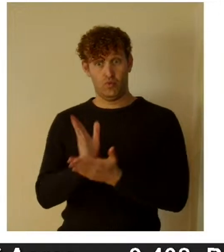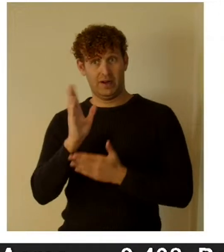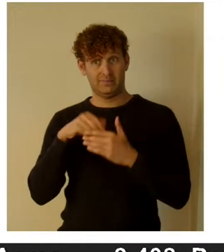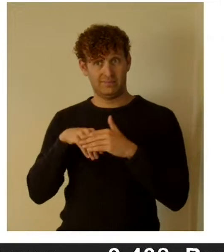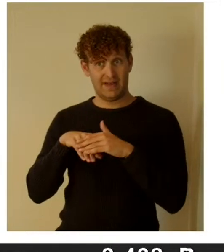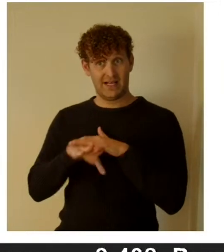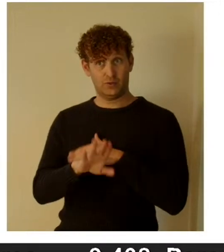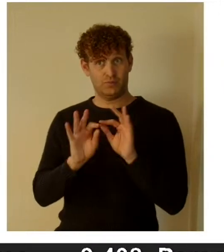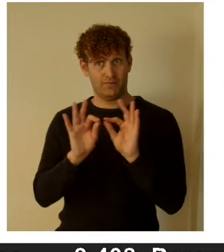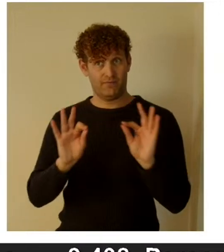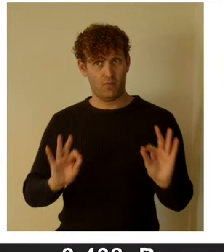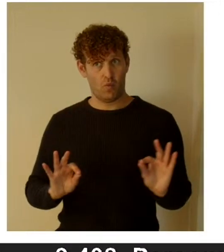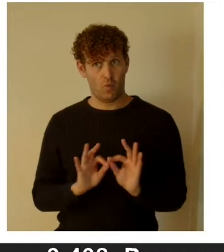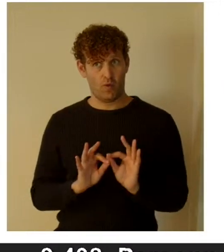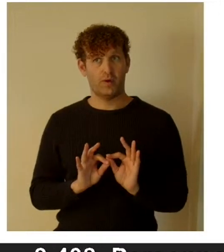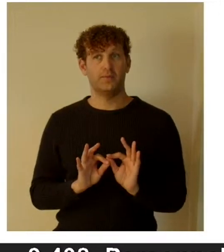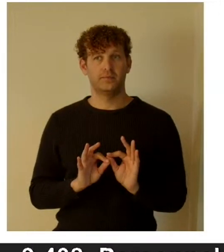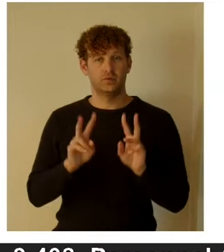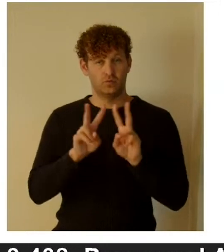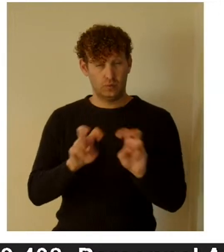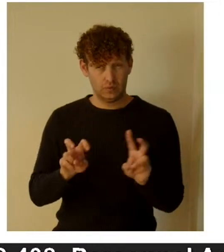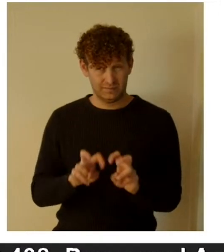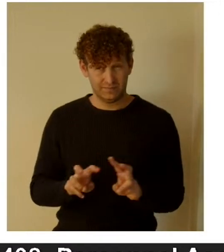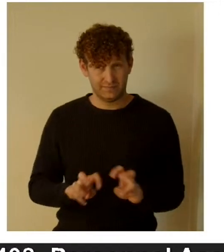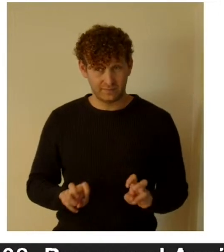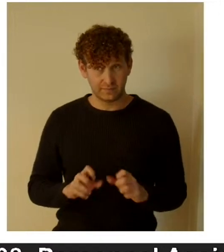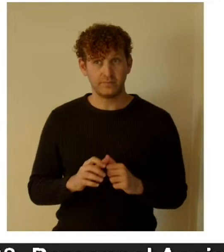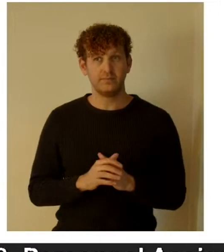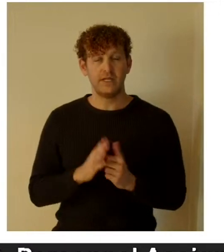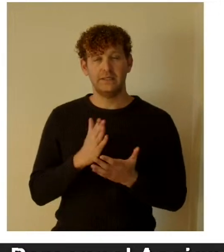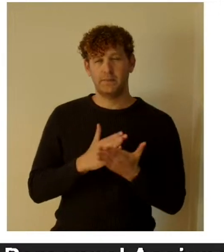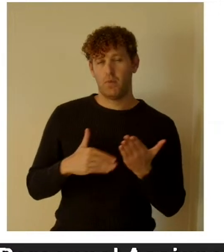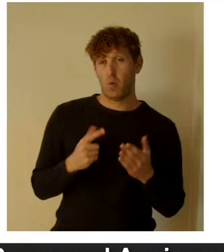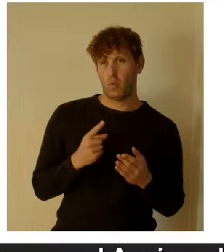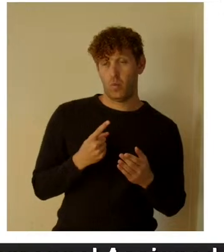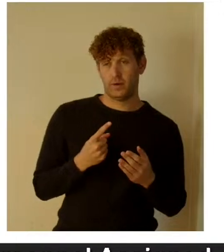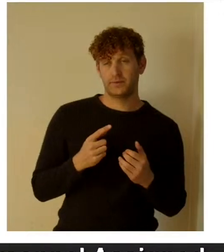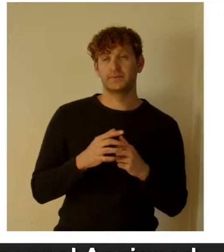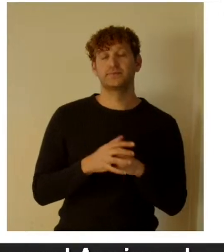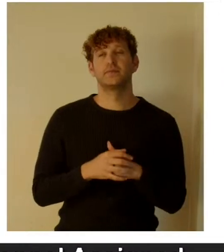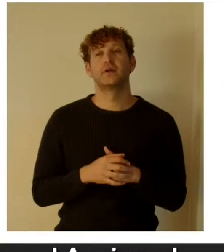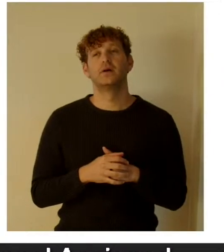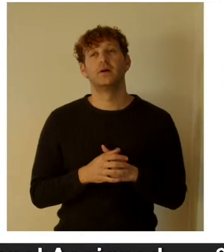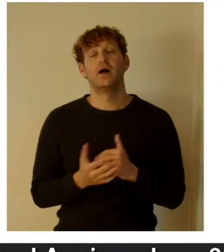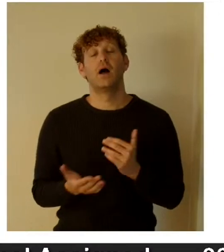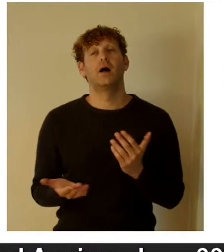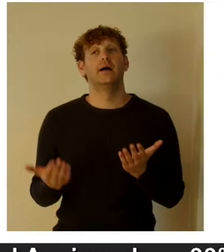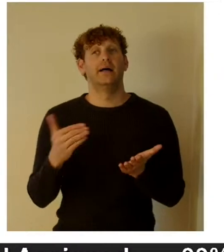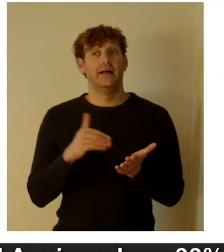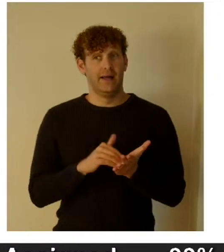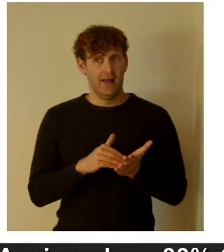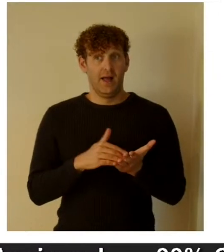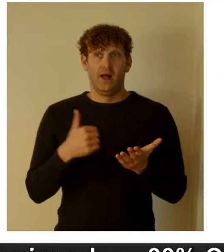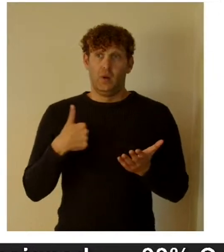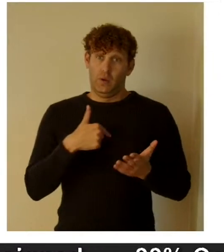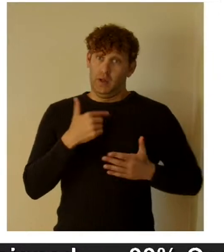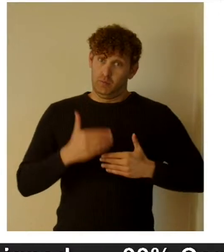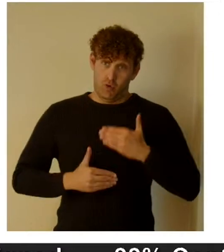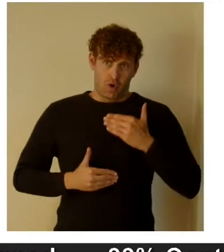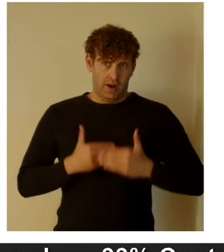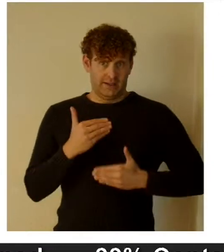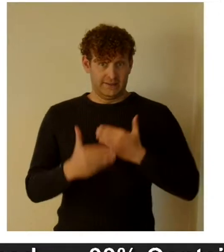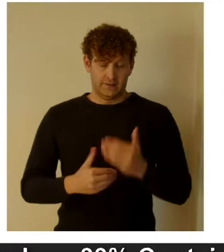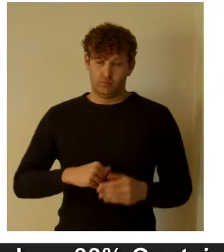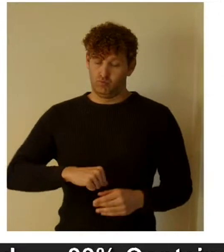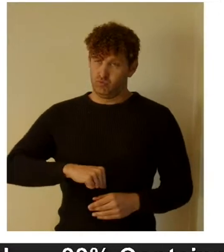of the sites, as I said, in phase 1. Again, that's a process that we're very proud of and we have a good handle on,